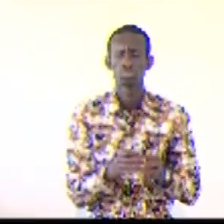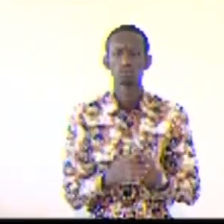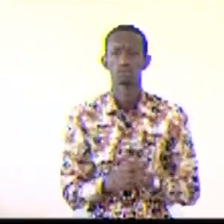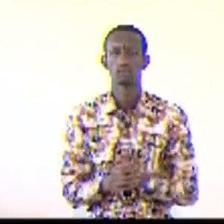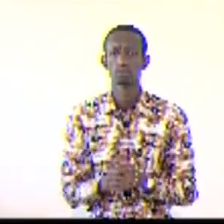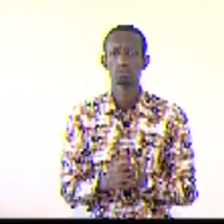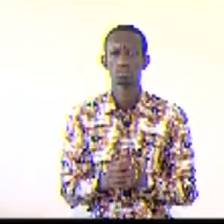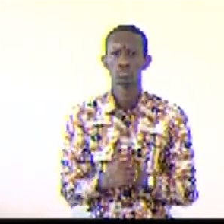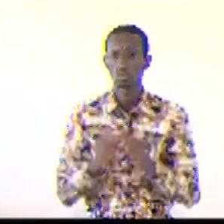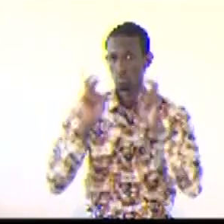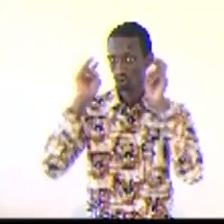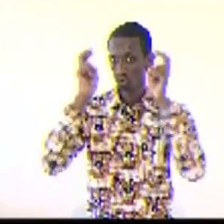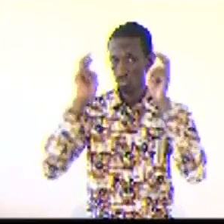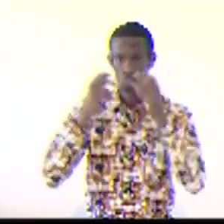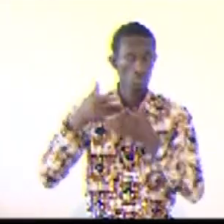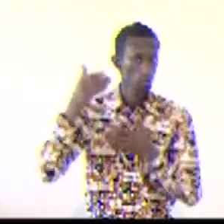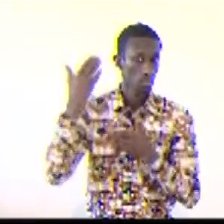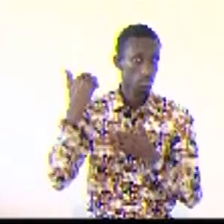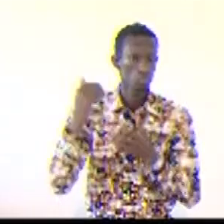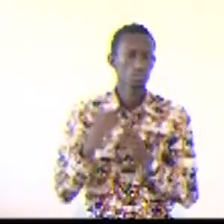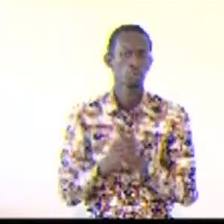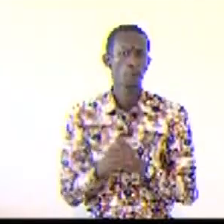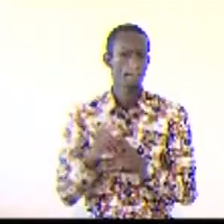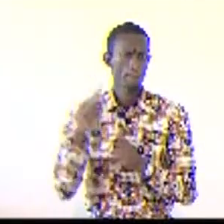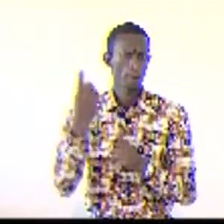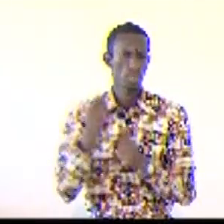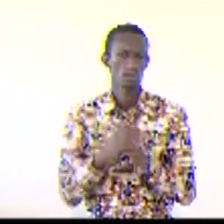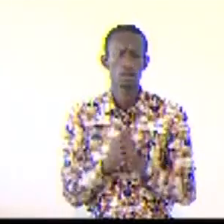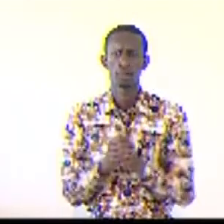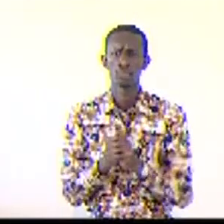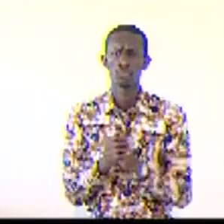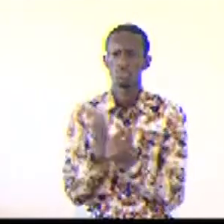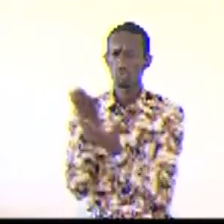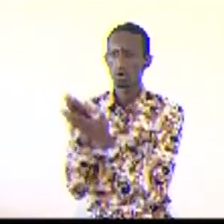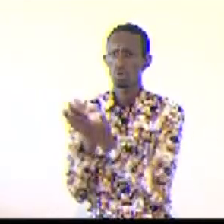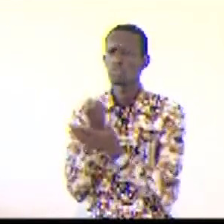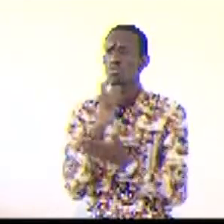the first lesson, we had to define the rate of reaction.